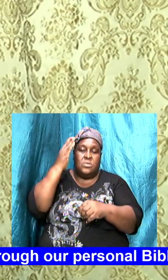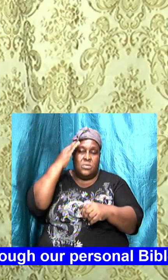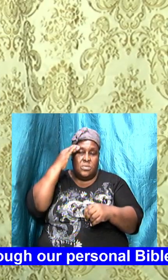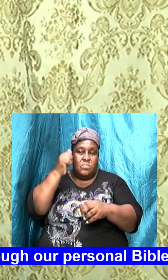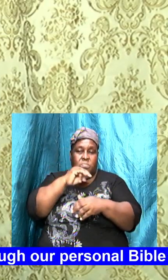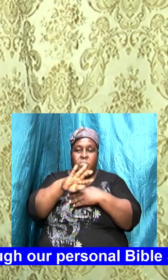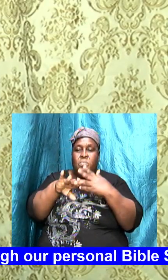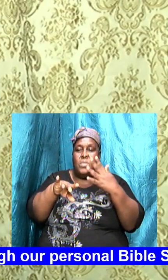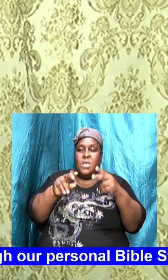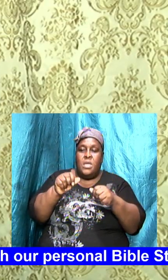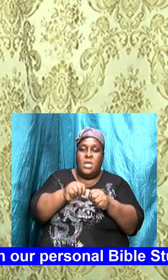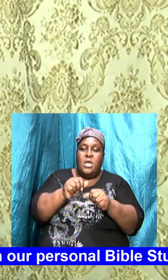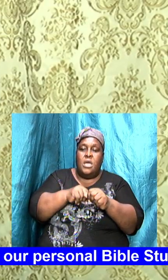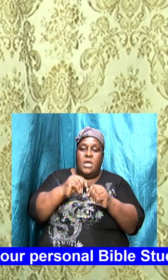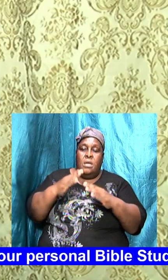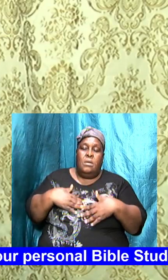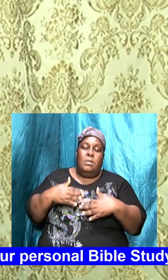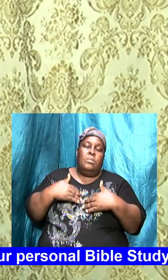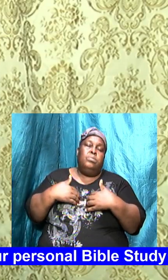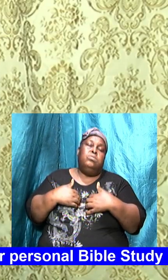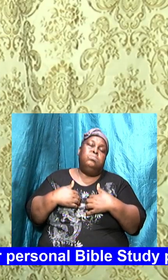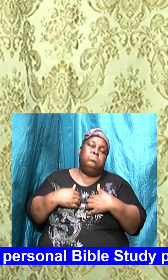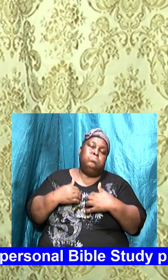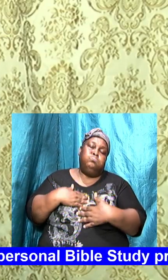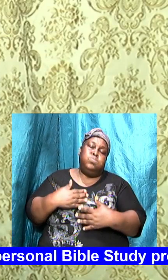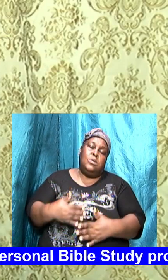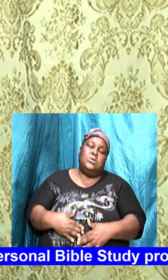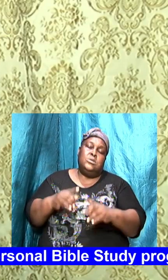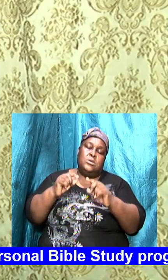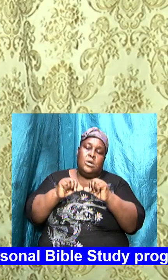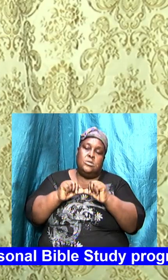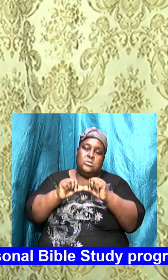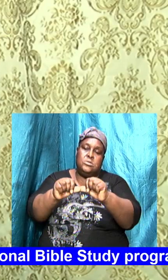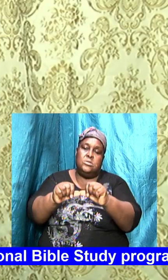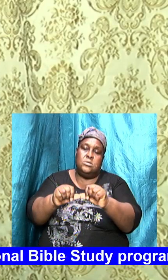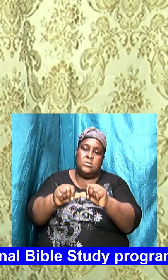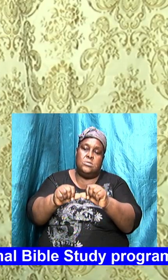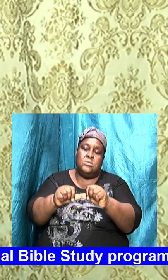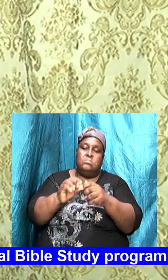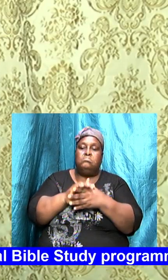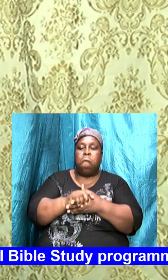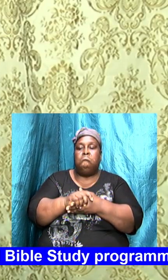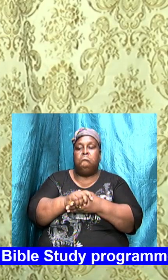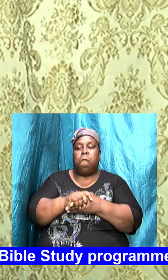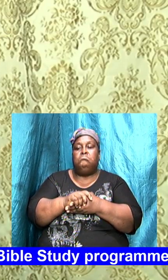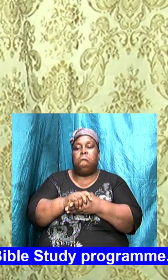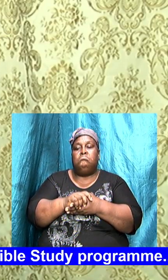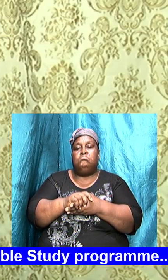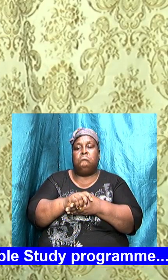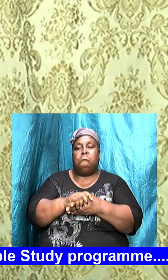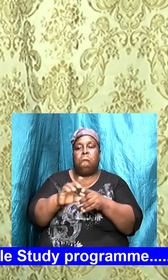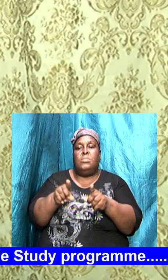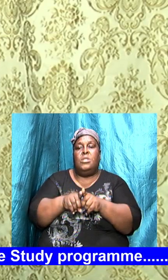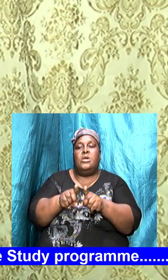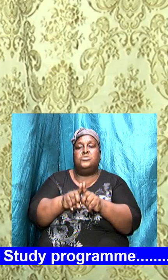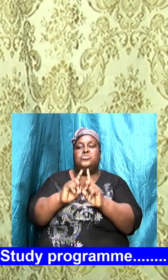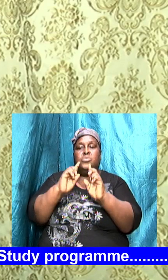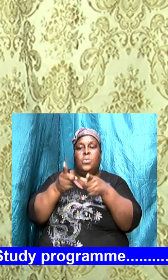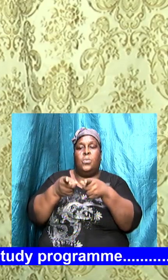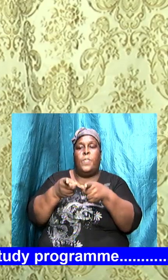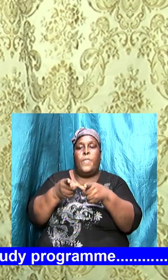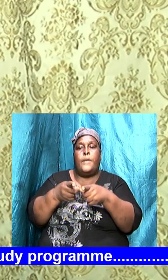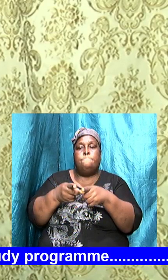all roads lead to where we have been, amen, over the past 2 weeks. And then as we go,